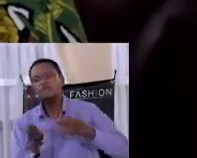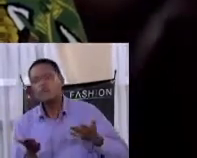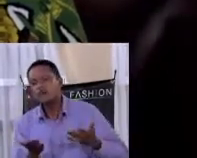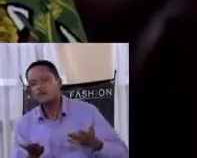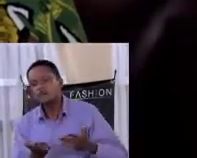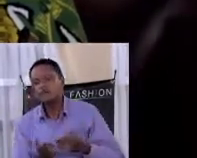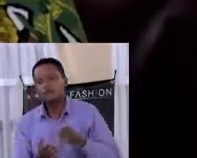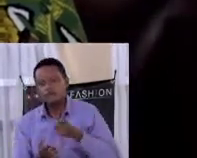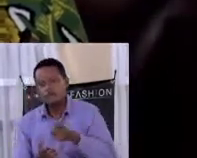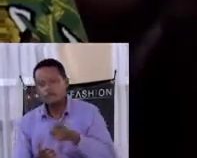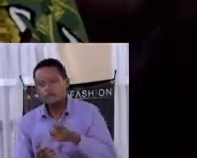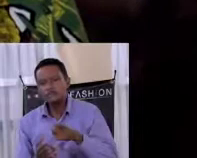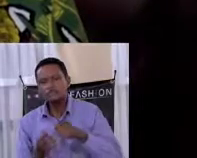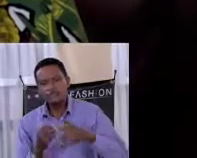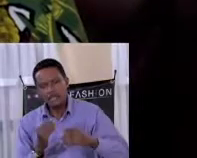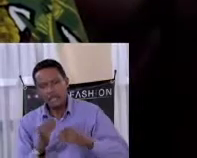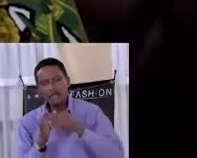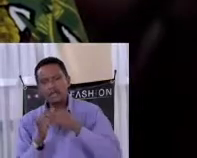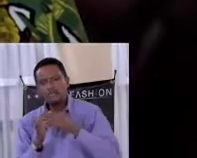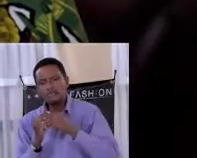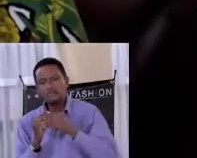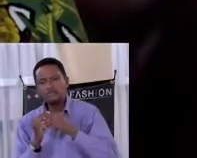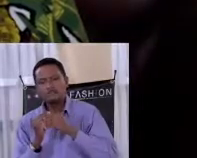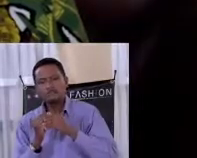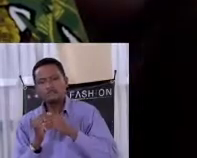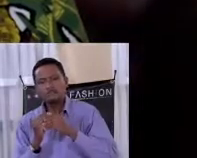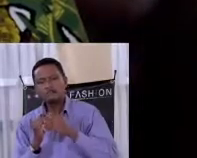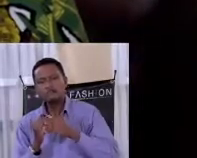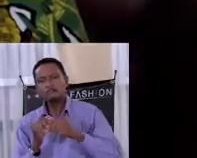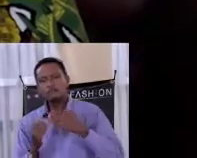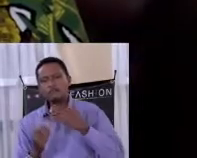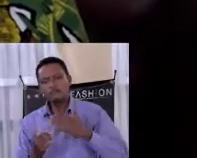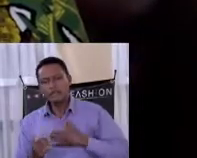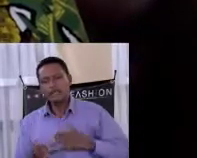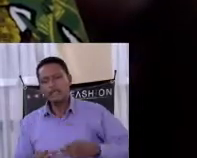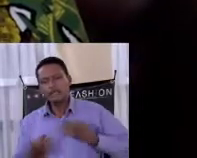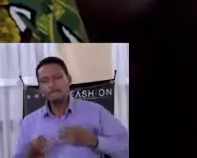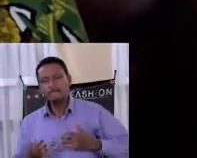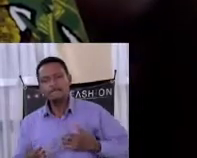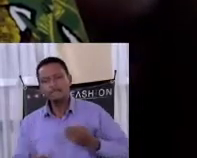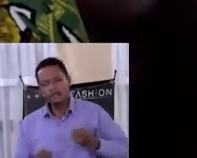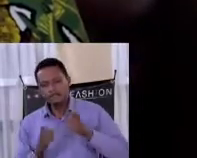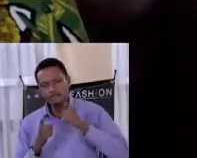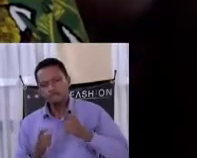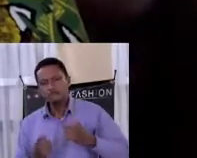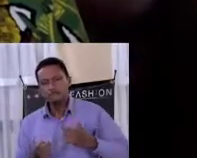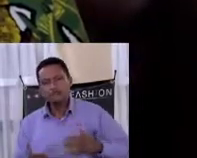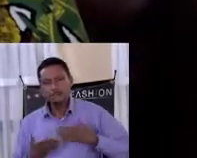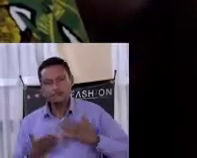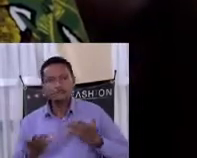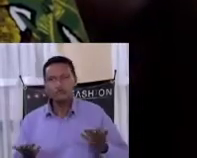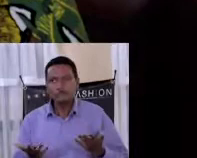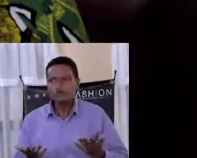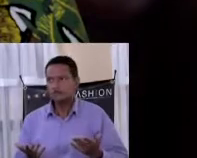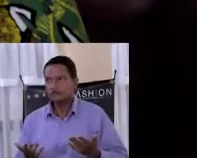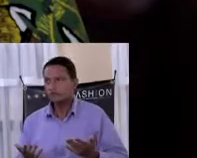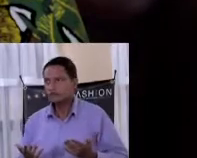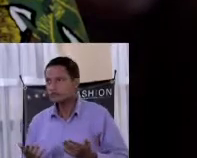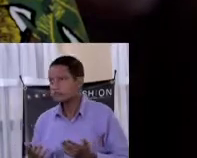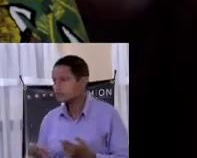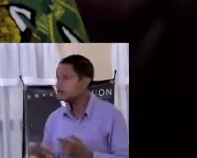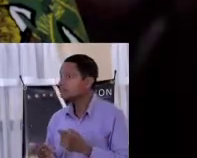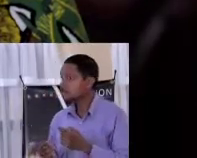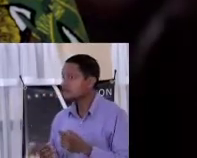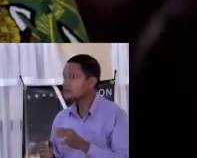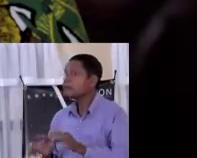and how it's going to add value to their lives. So it's important to fit in that way, but it's also